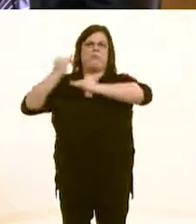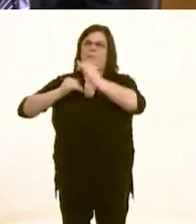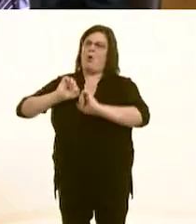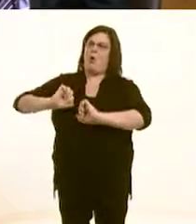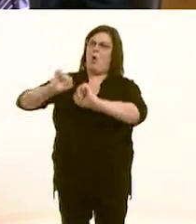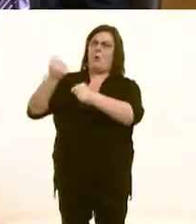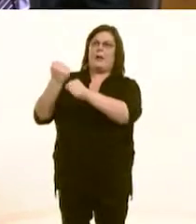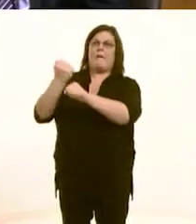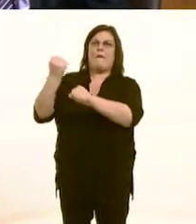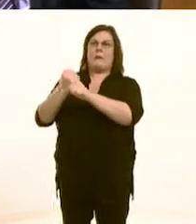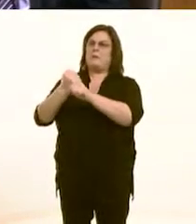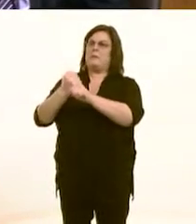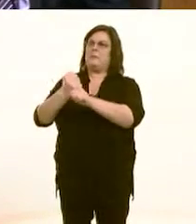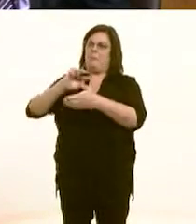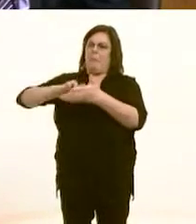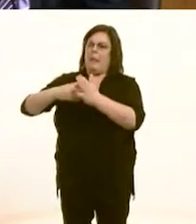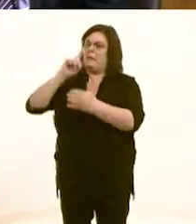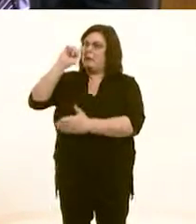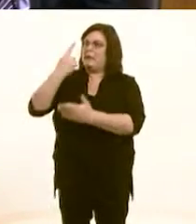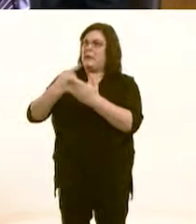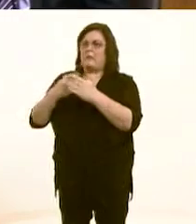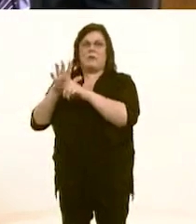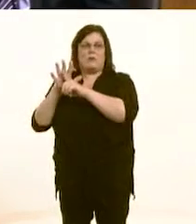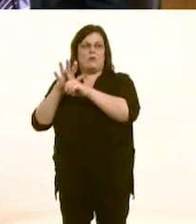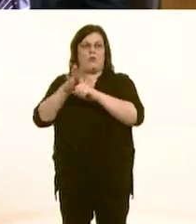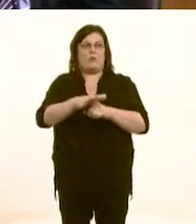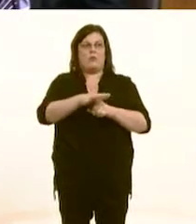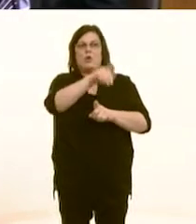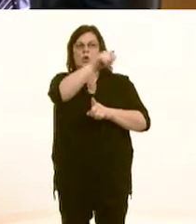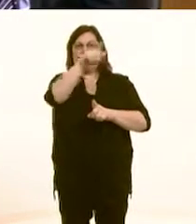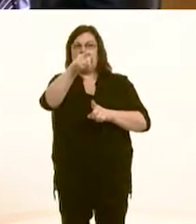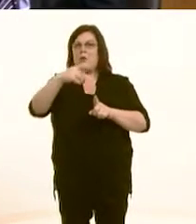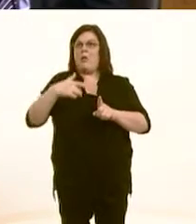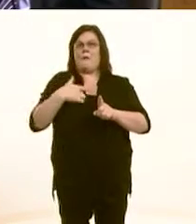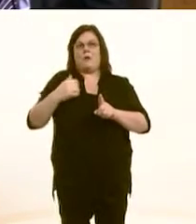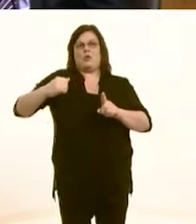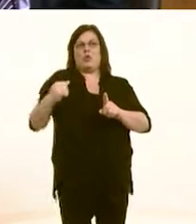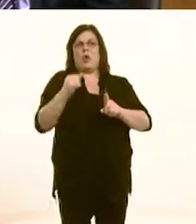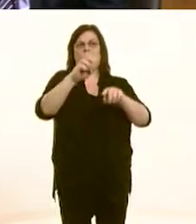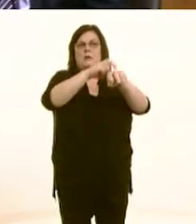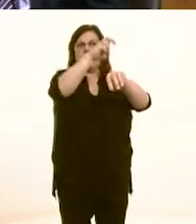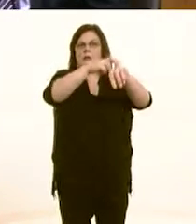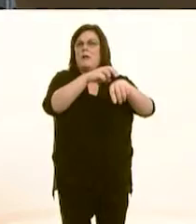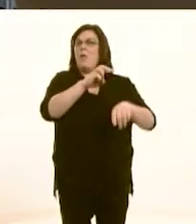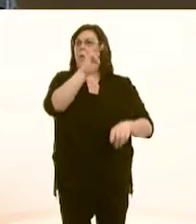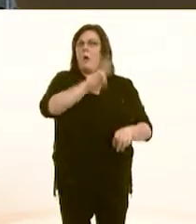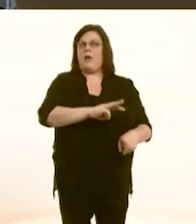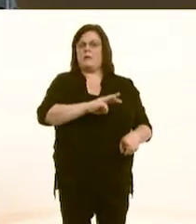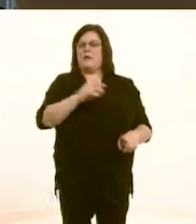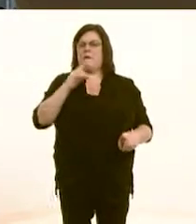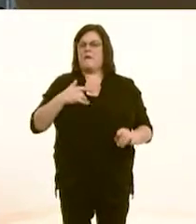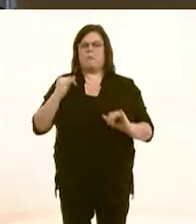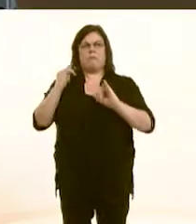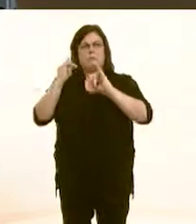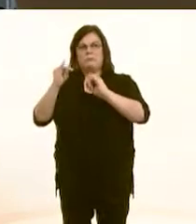government's deliberate decision to discriminate against students from Scotland, Wales and Northern Ireland. It is appalling that